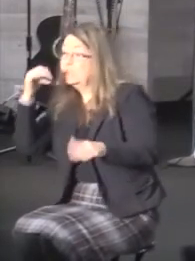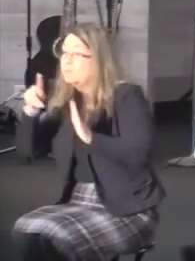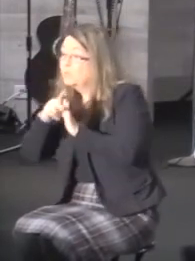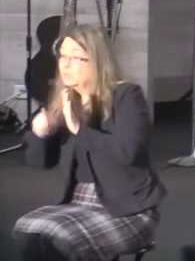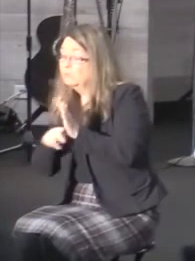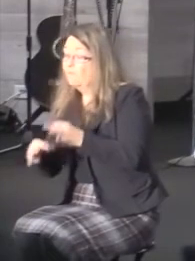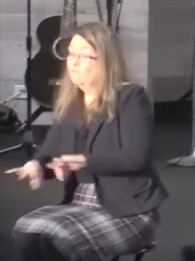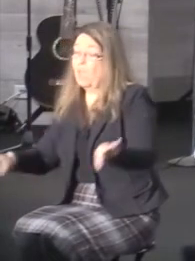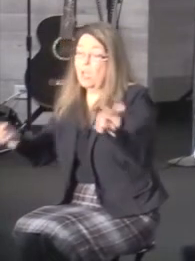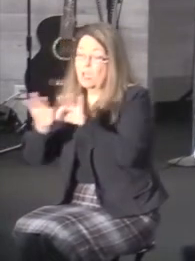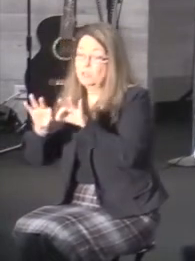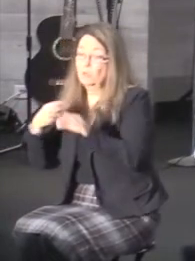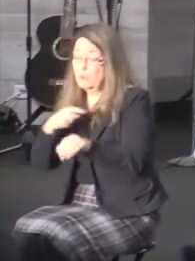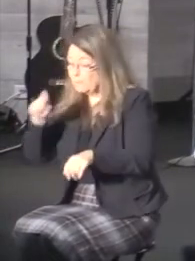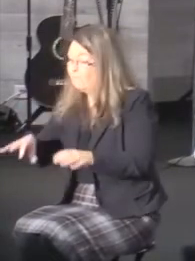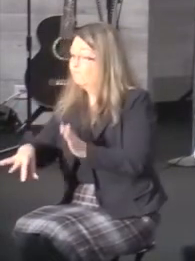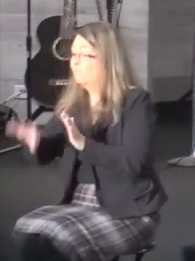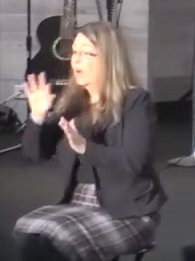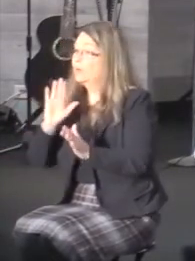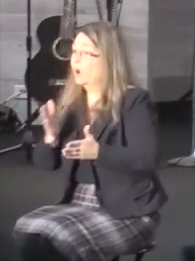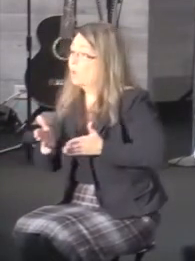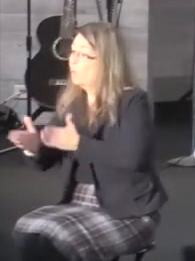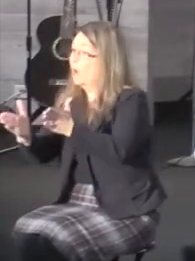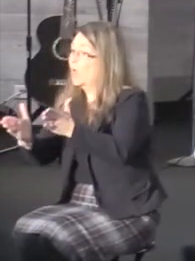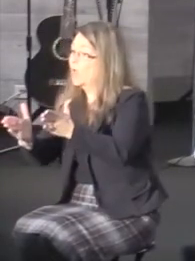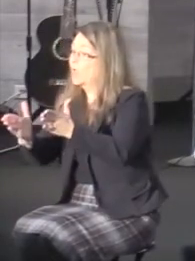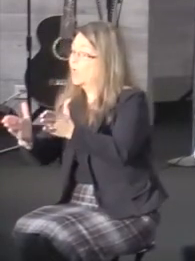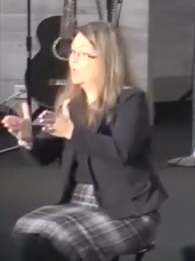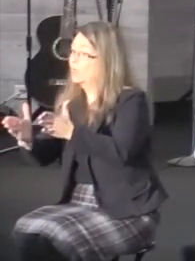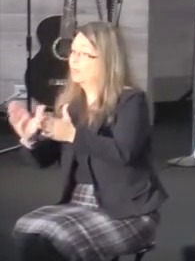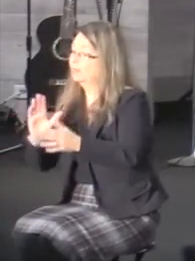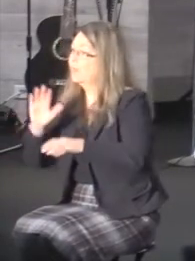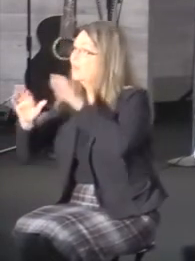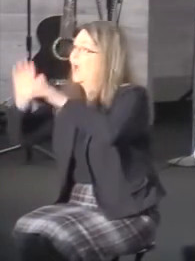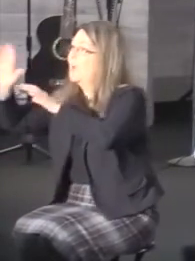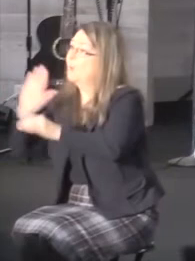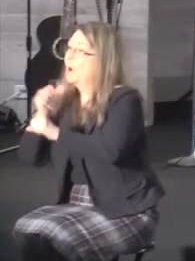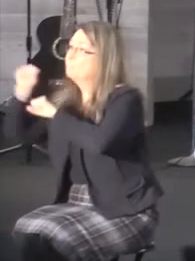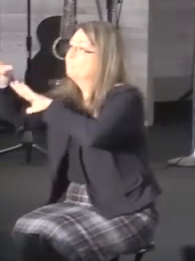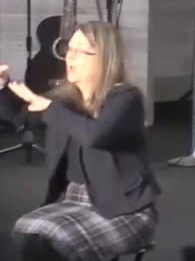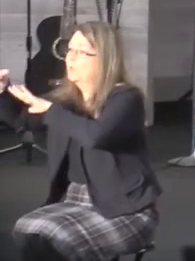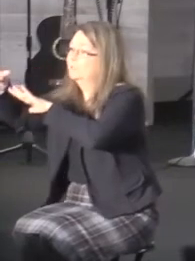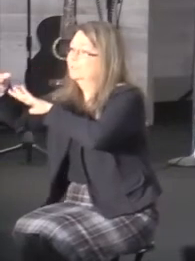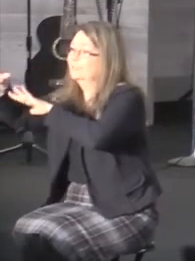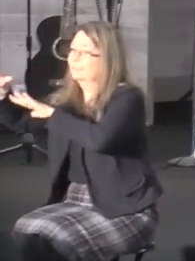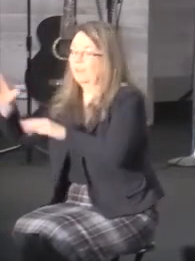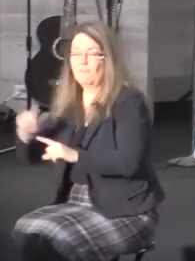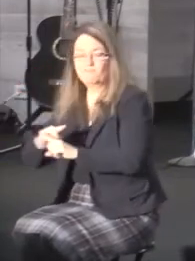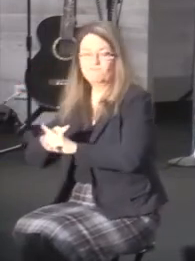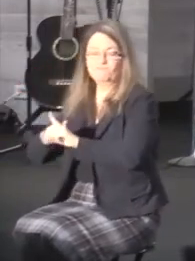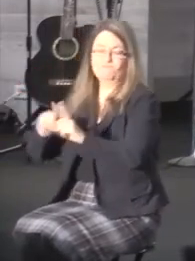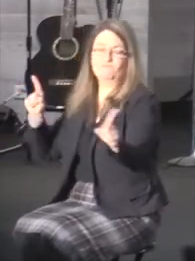and values, and we as Christians have to find our way to navigate our hill, to climb our mountain throughout this entirely